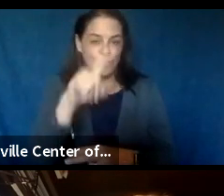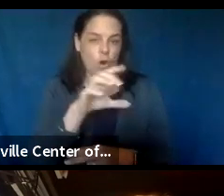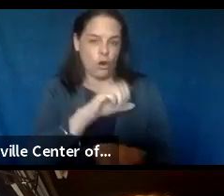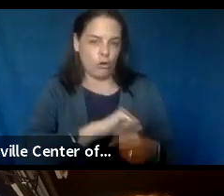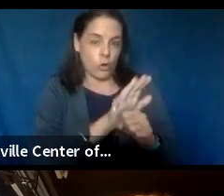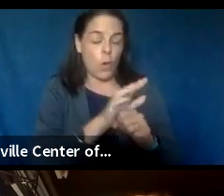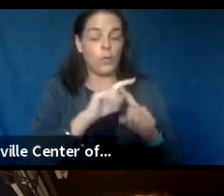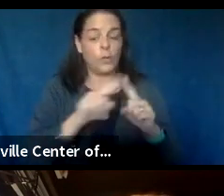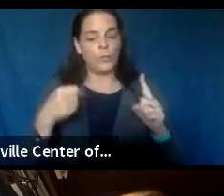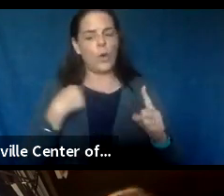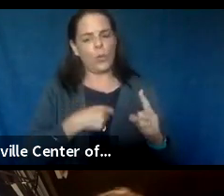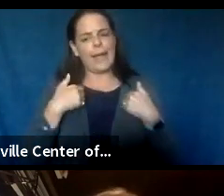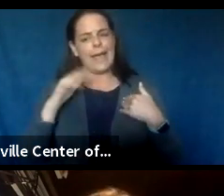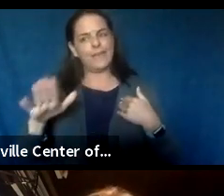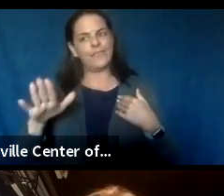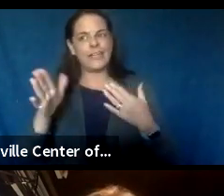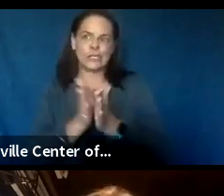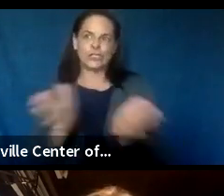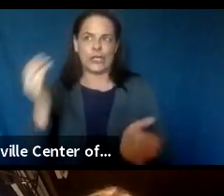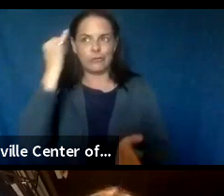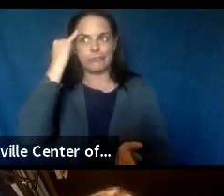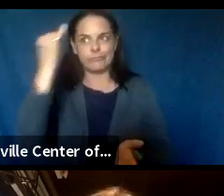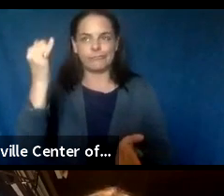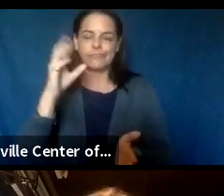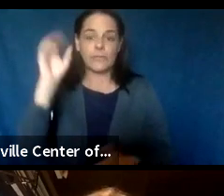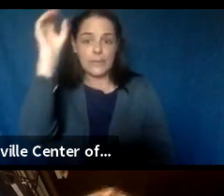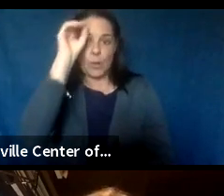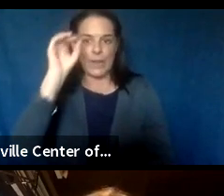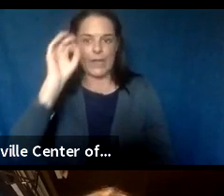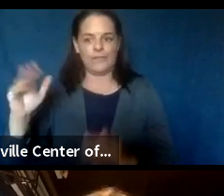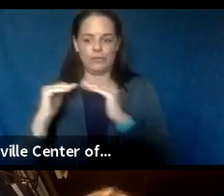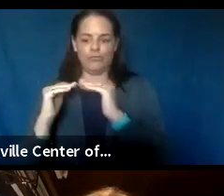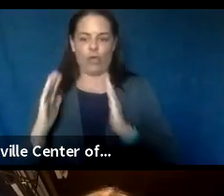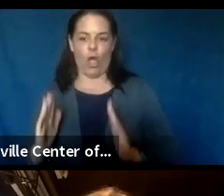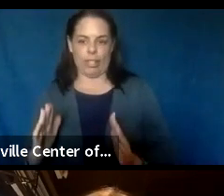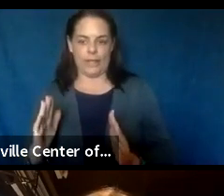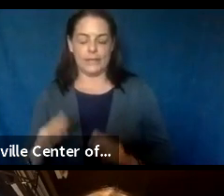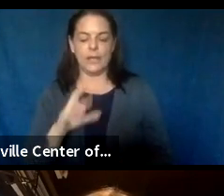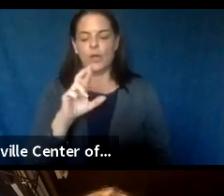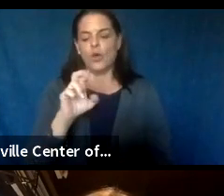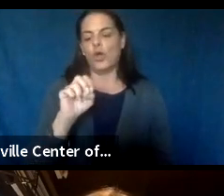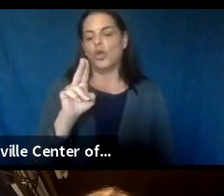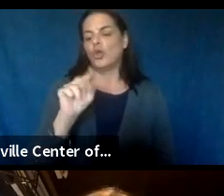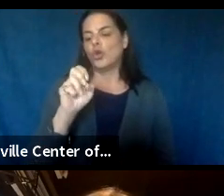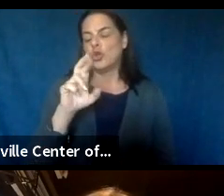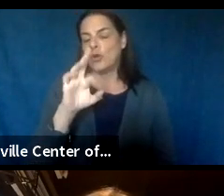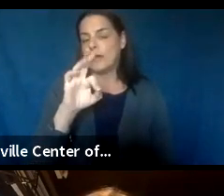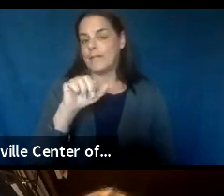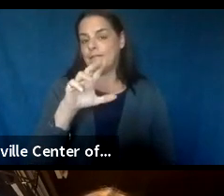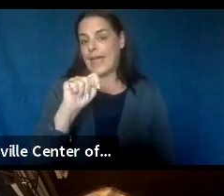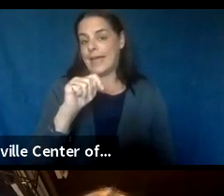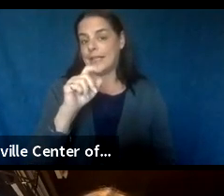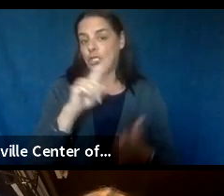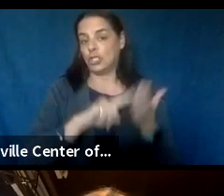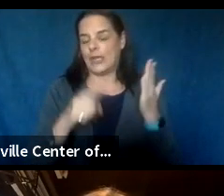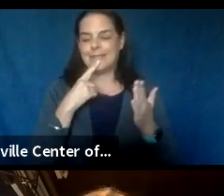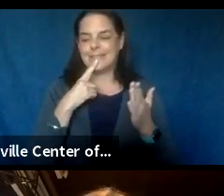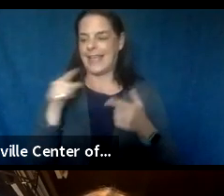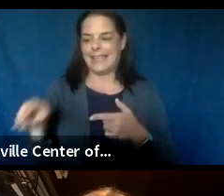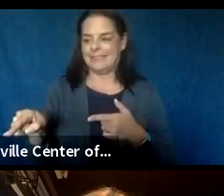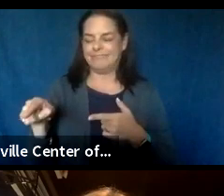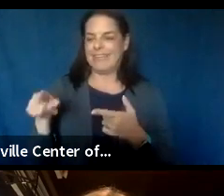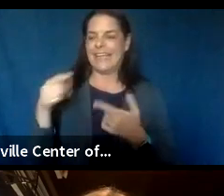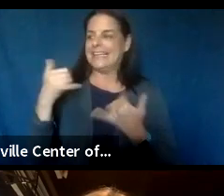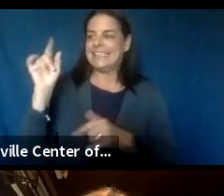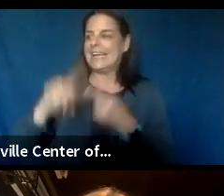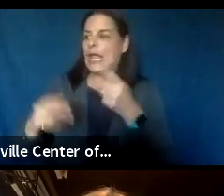the opinions of his colleagues that have worked with him. Reuters fact check discredits the claim that Mullis said his tool cannot be